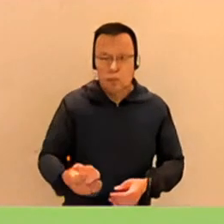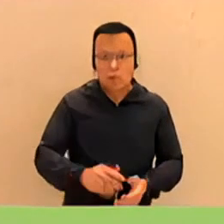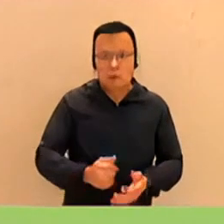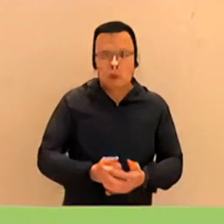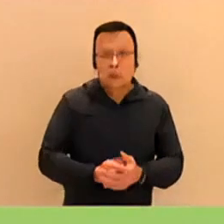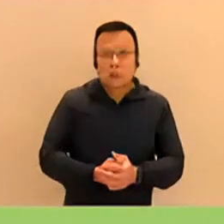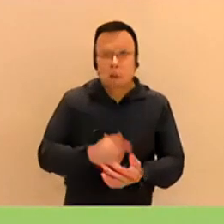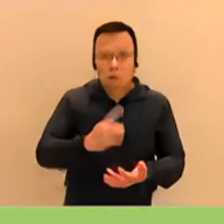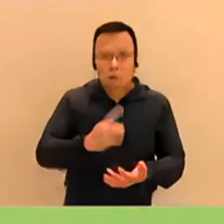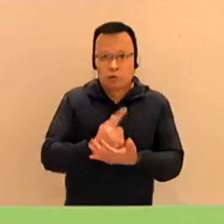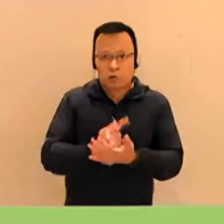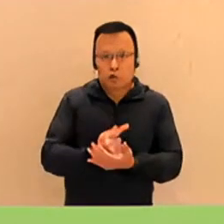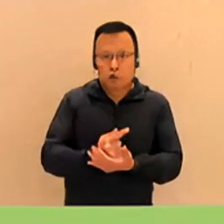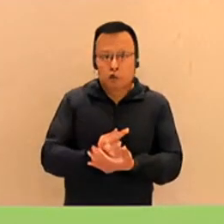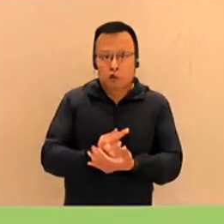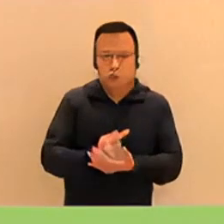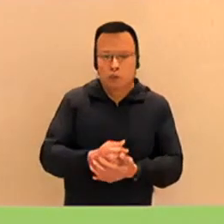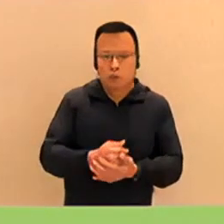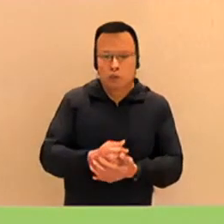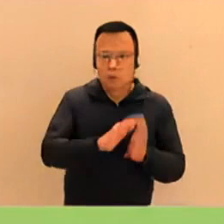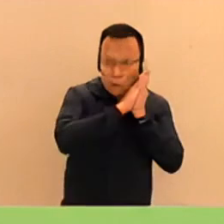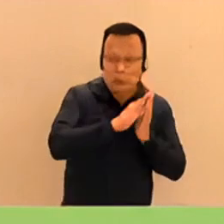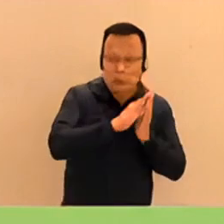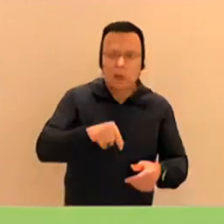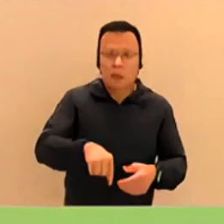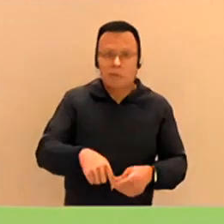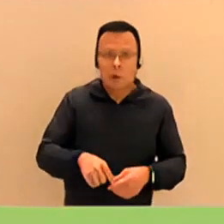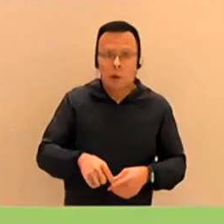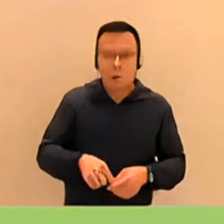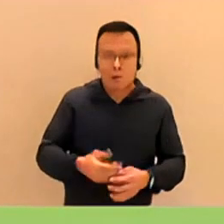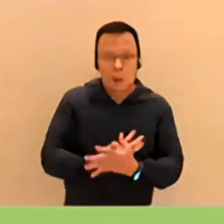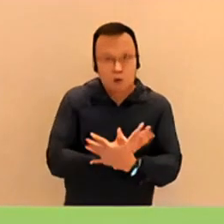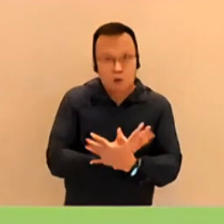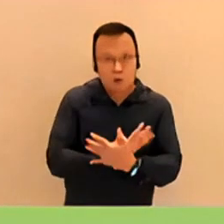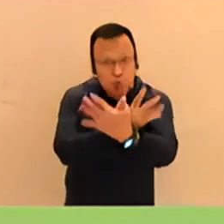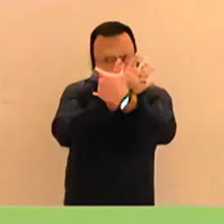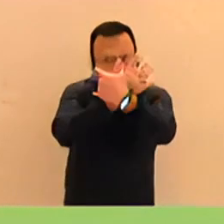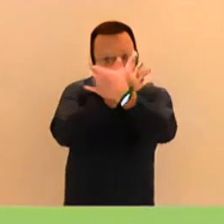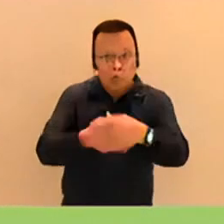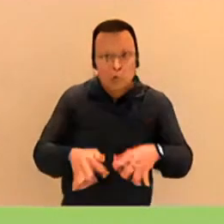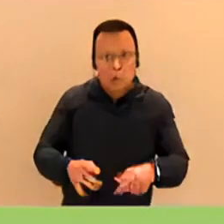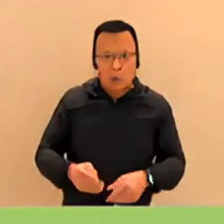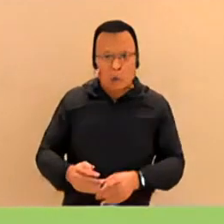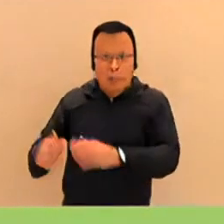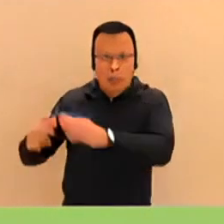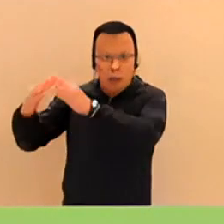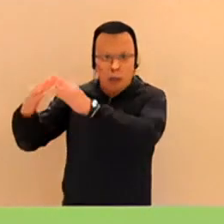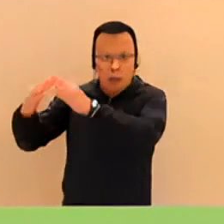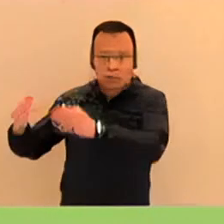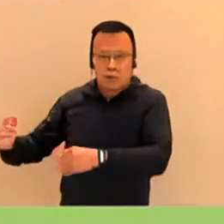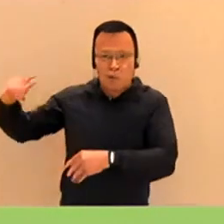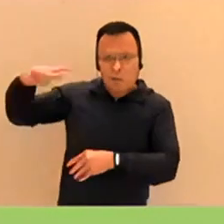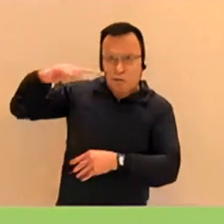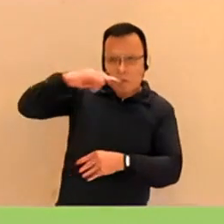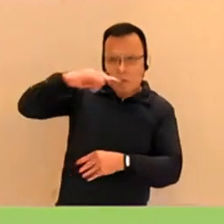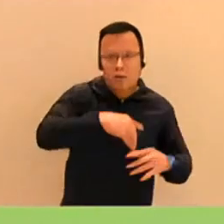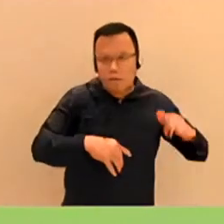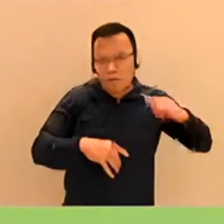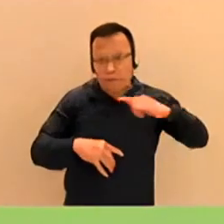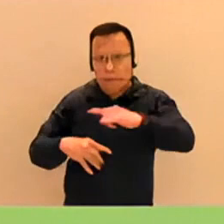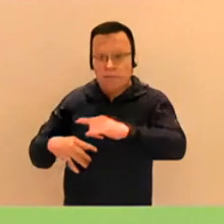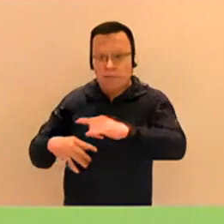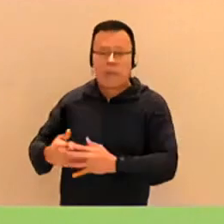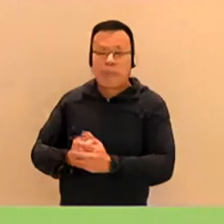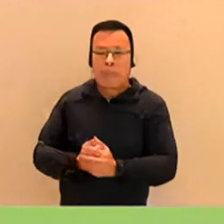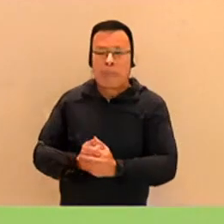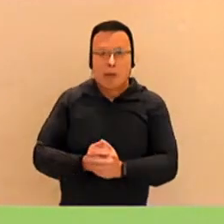site for migratory birds during their migrations. Now, the Hong Kong AFCD, Agricultural,